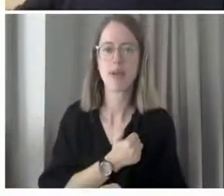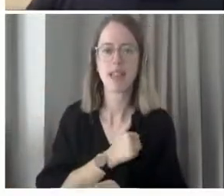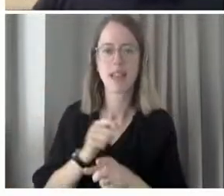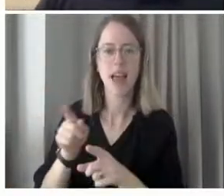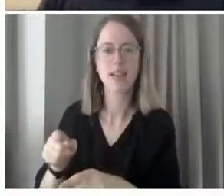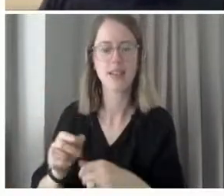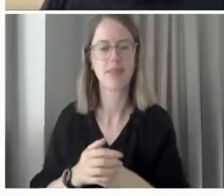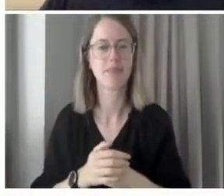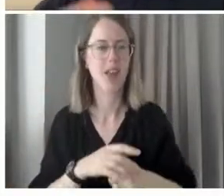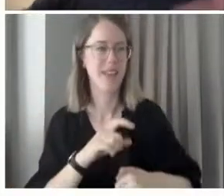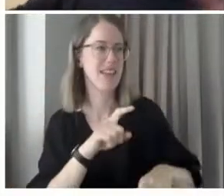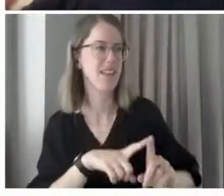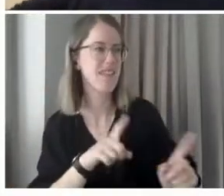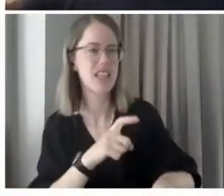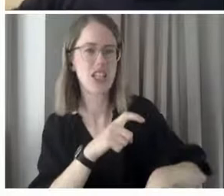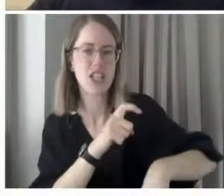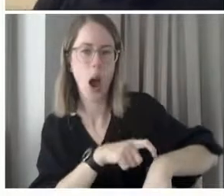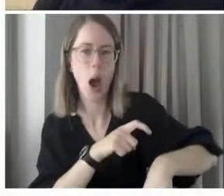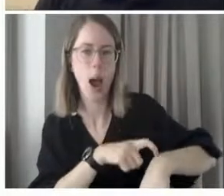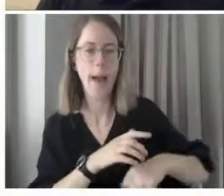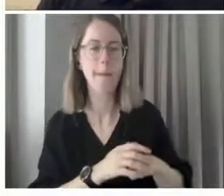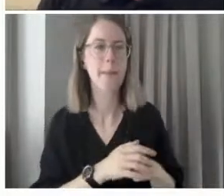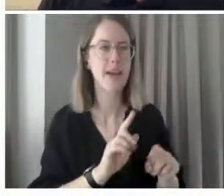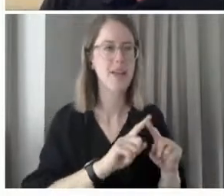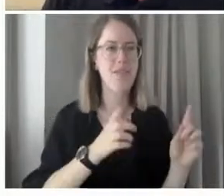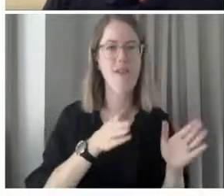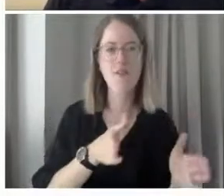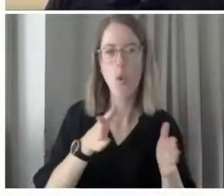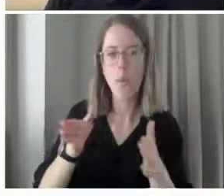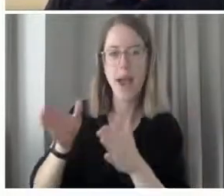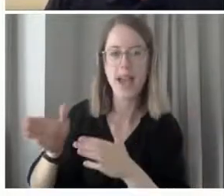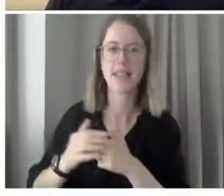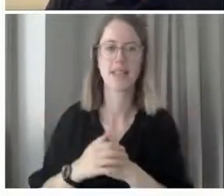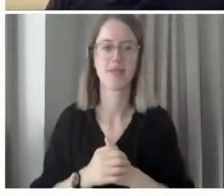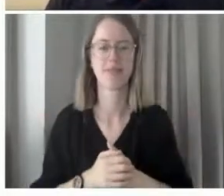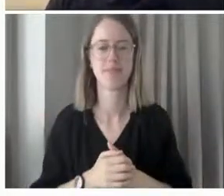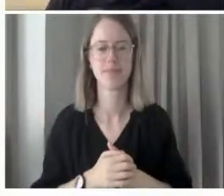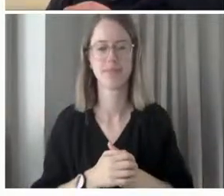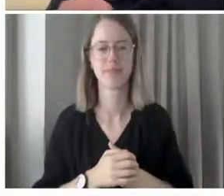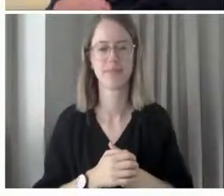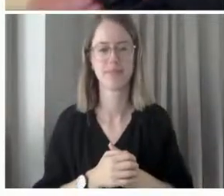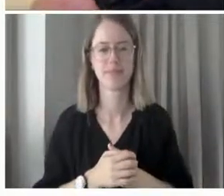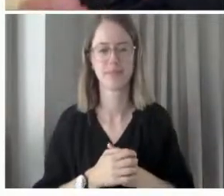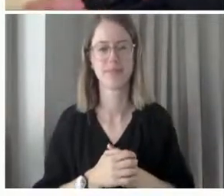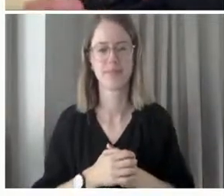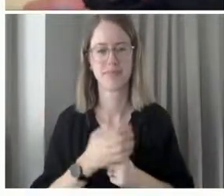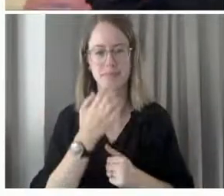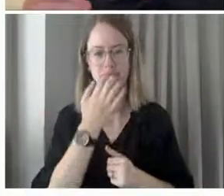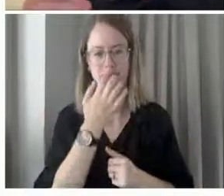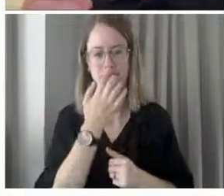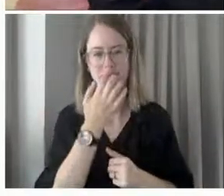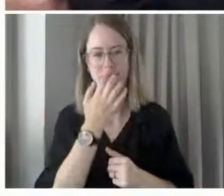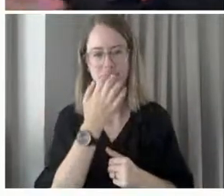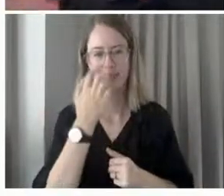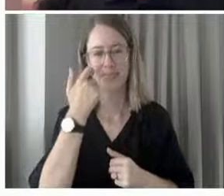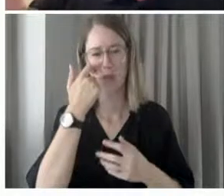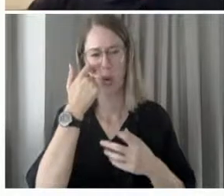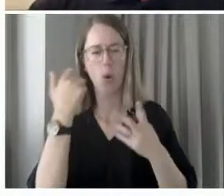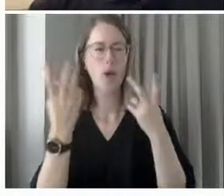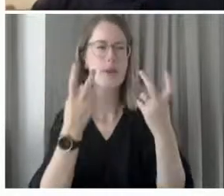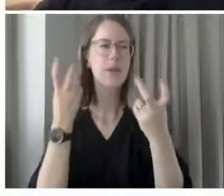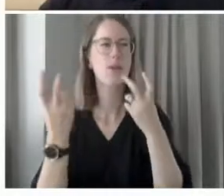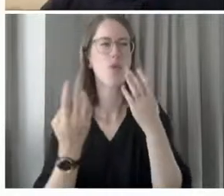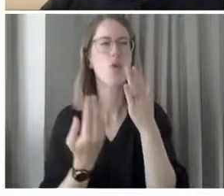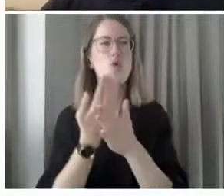I wouldn't normally be expecting it, in a format I wasn't expecting it before. So we're always hunting the newest